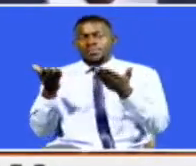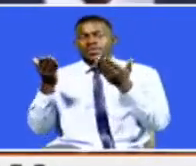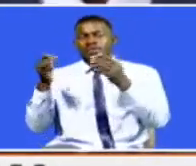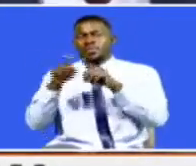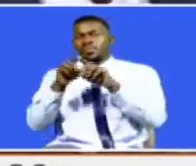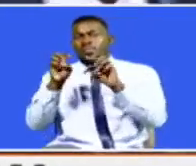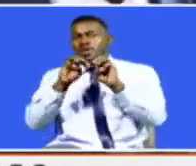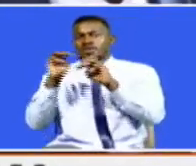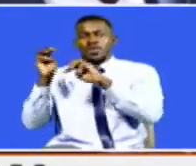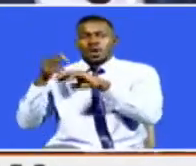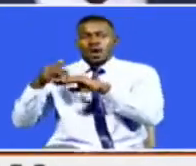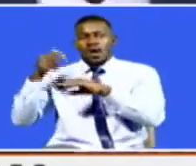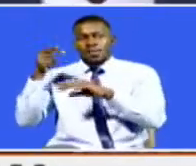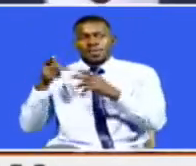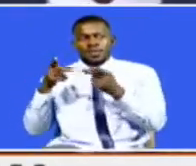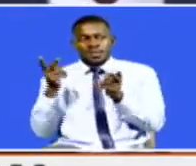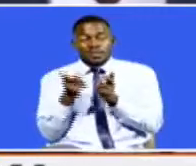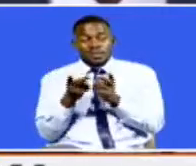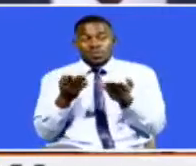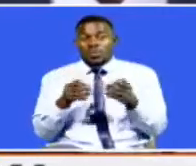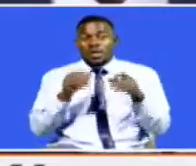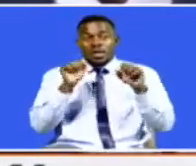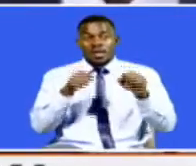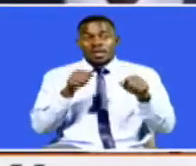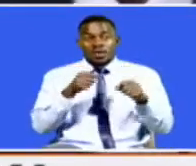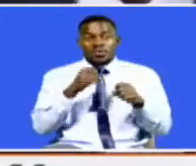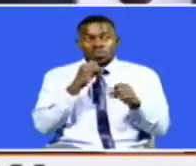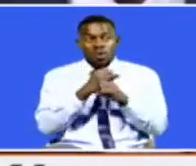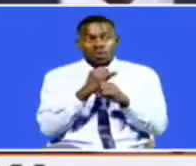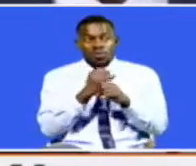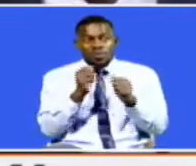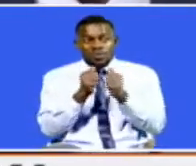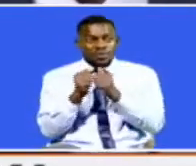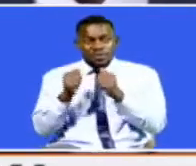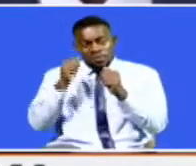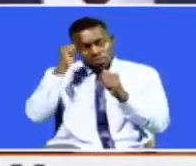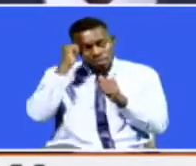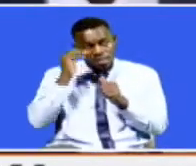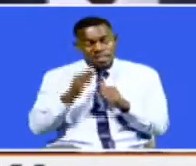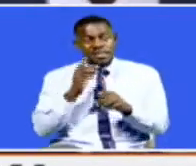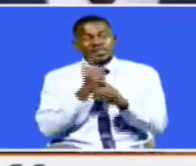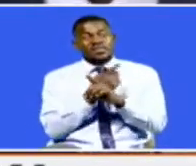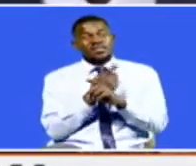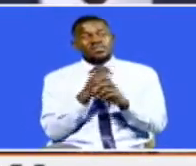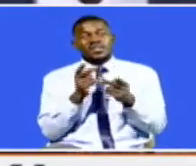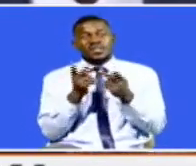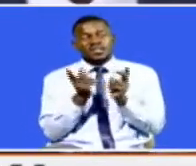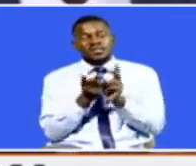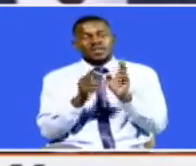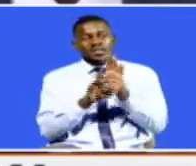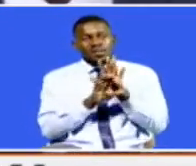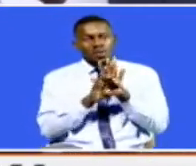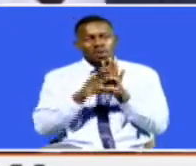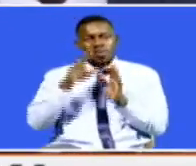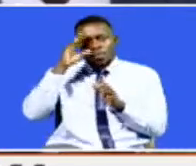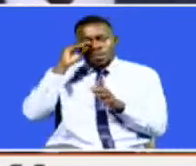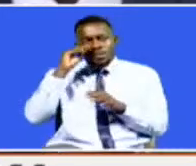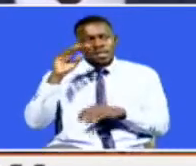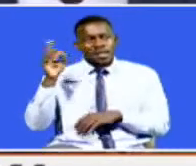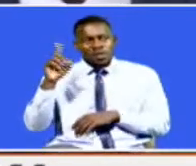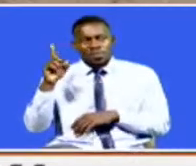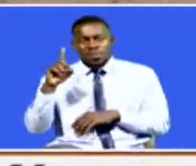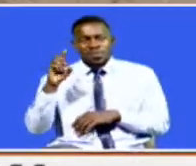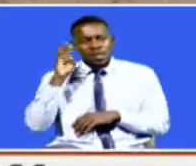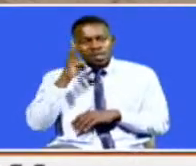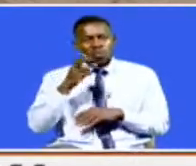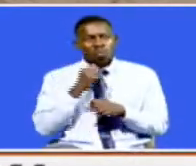flexible because we're able to work with them wherever. My job entails me working in Mombasa, Nairobi, Nyeri, wherever. So I'm able to work with them